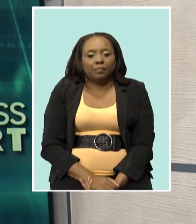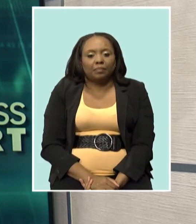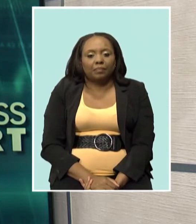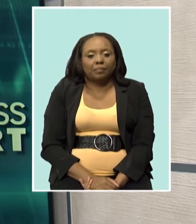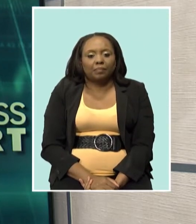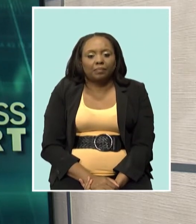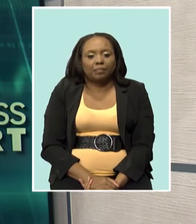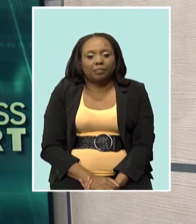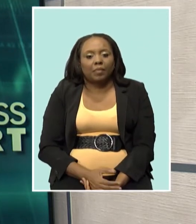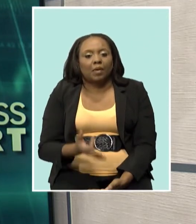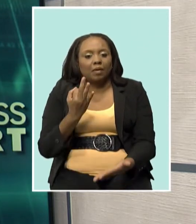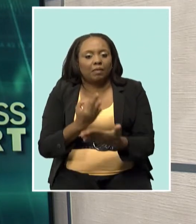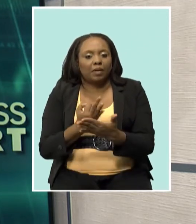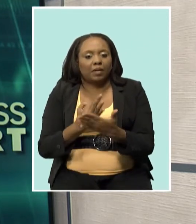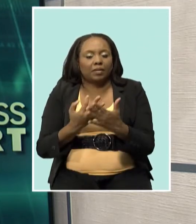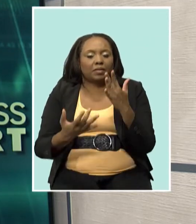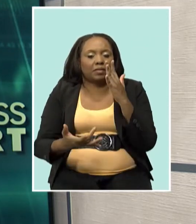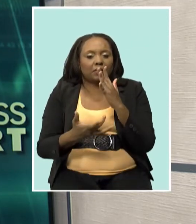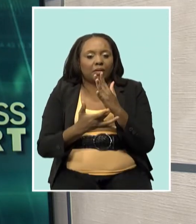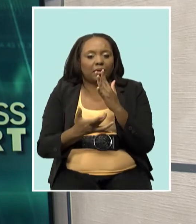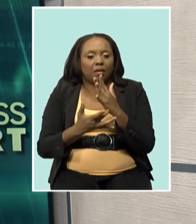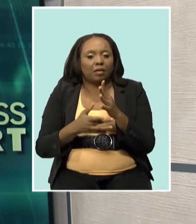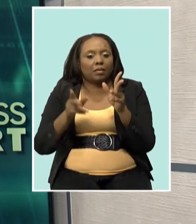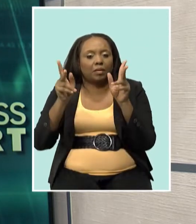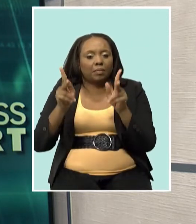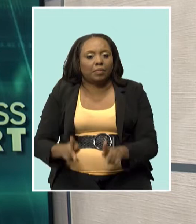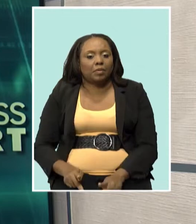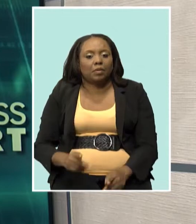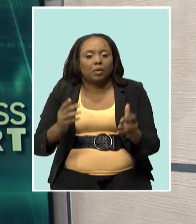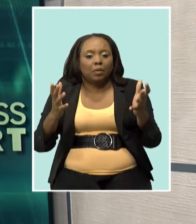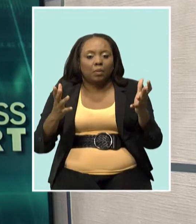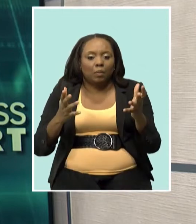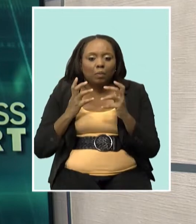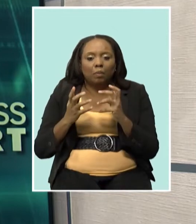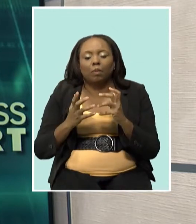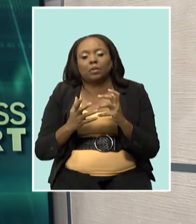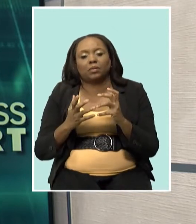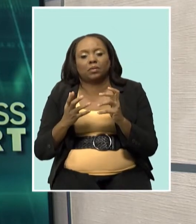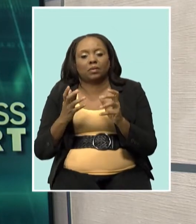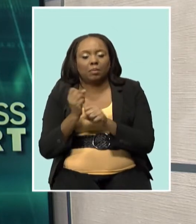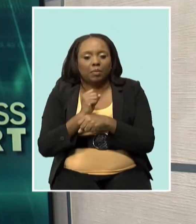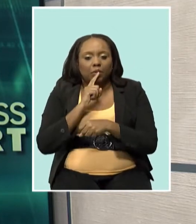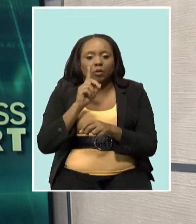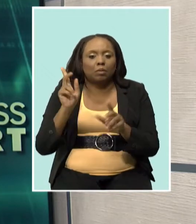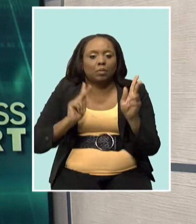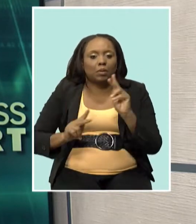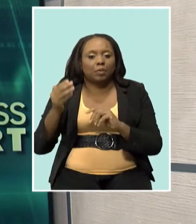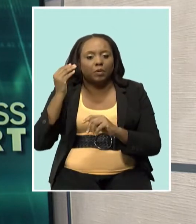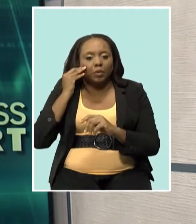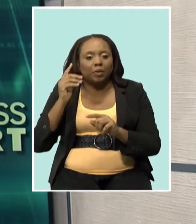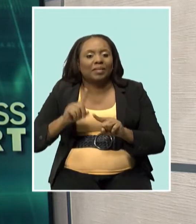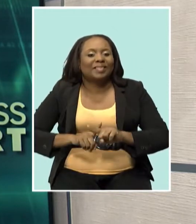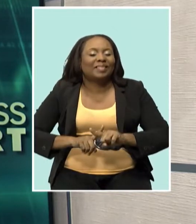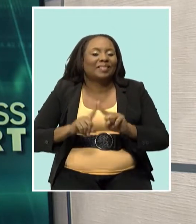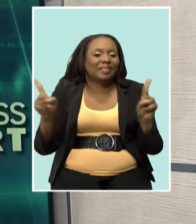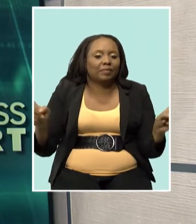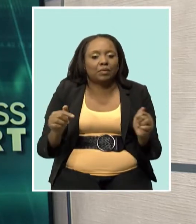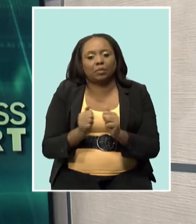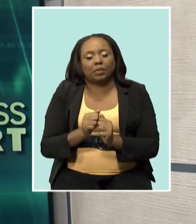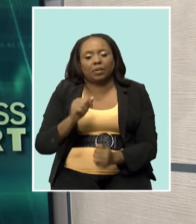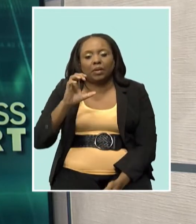get through the challenging times within which we found ourselves. And this social partnership has continued to